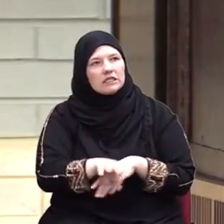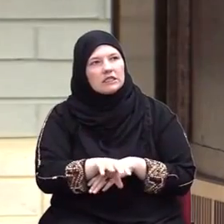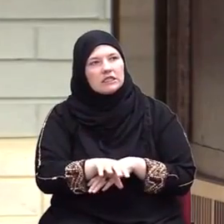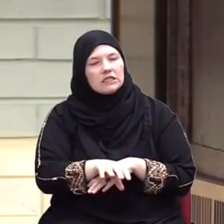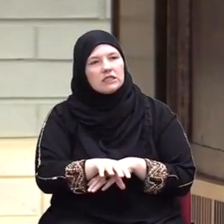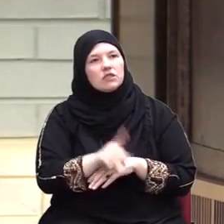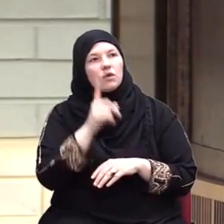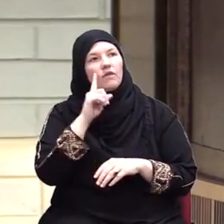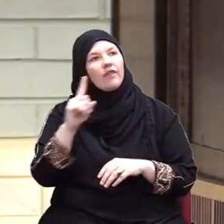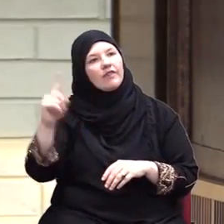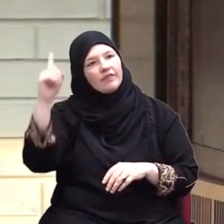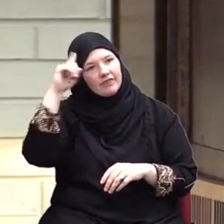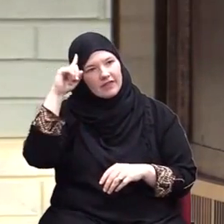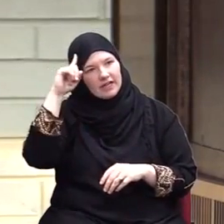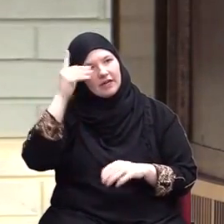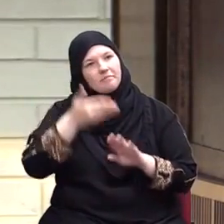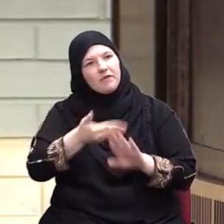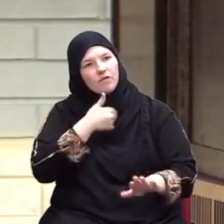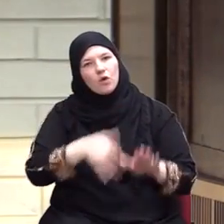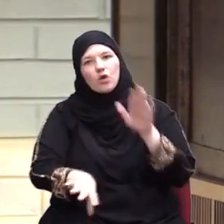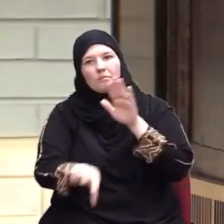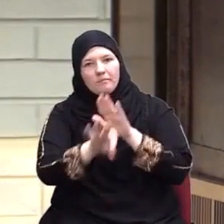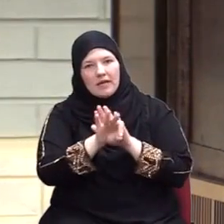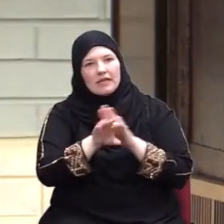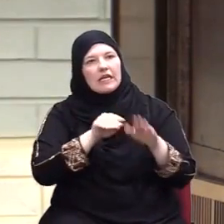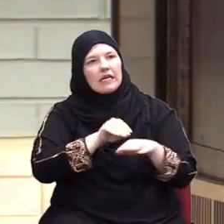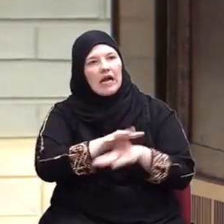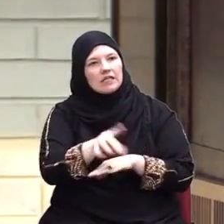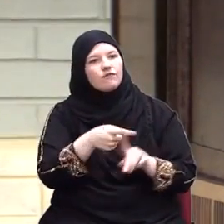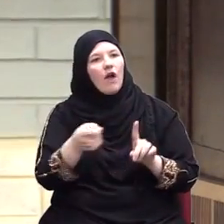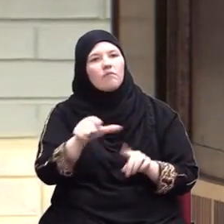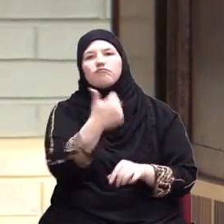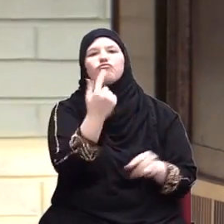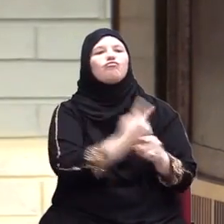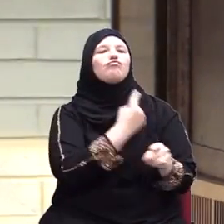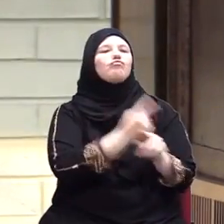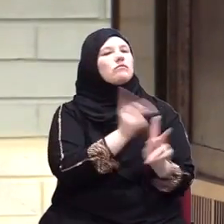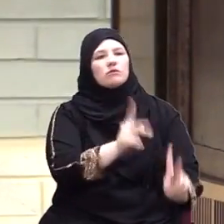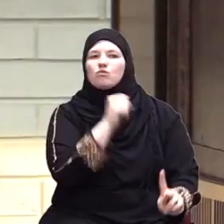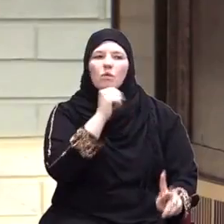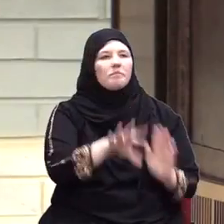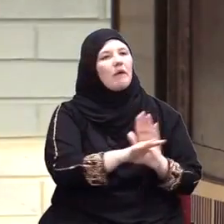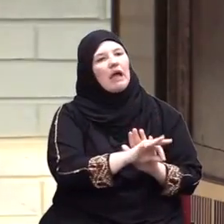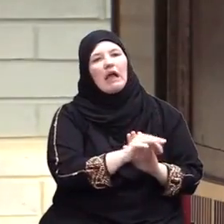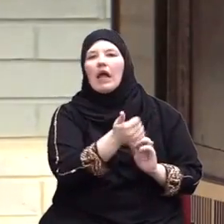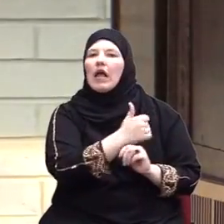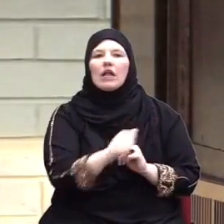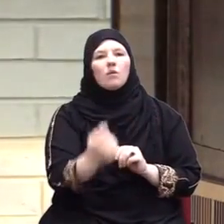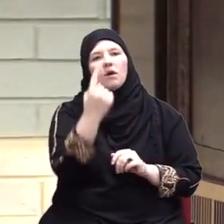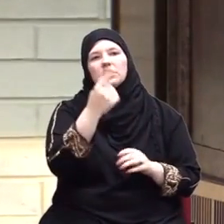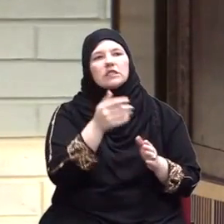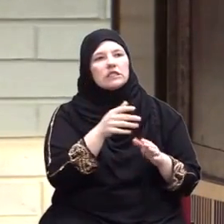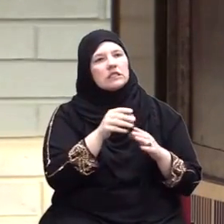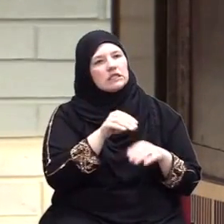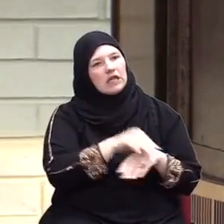guidance. So think twice before you pick the guidance from anyone.